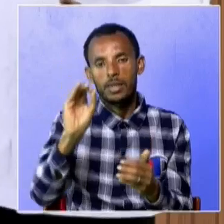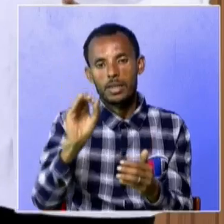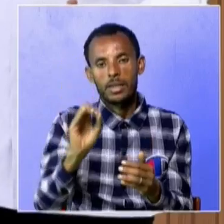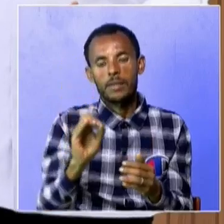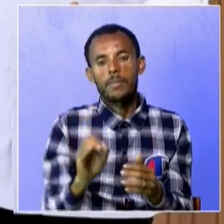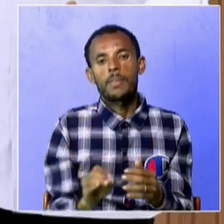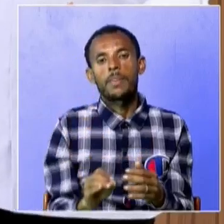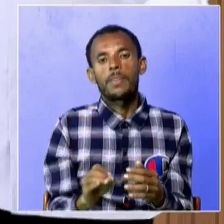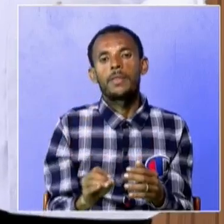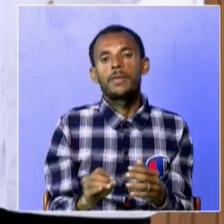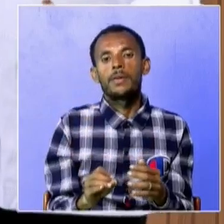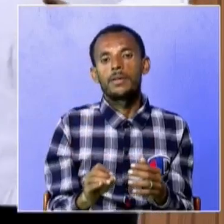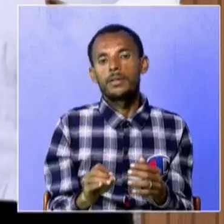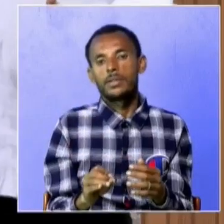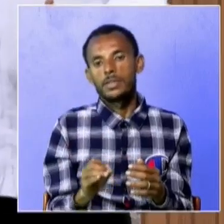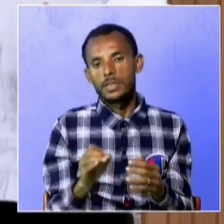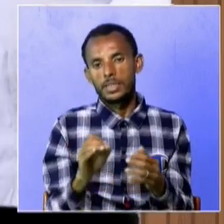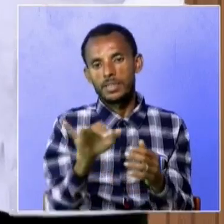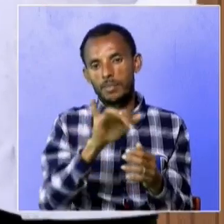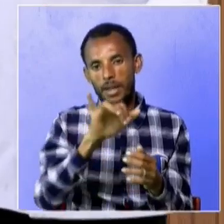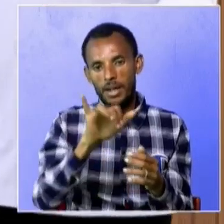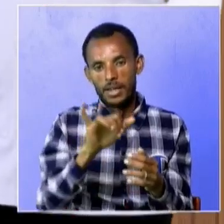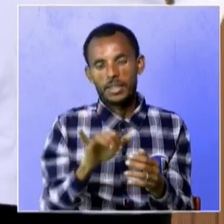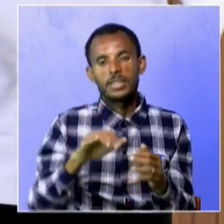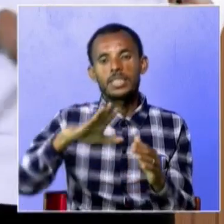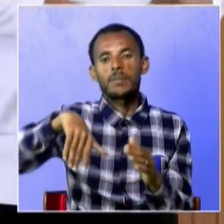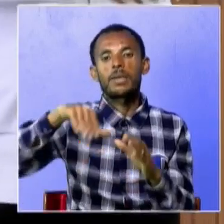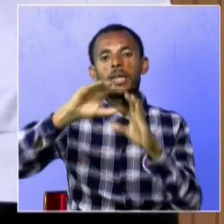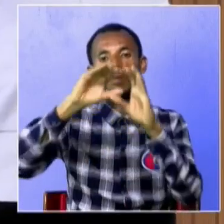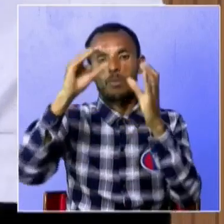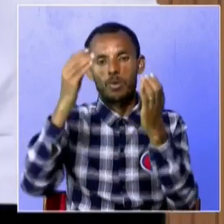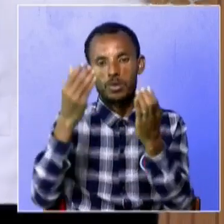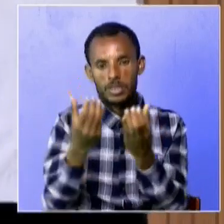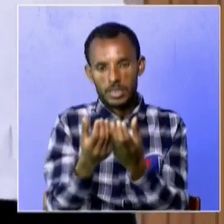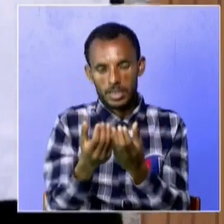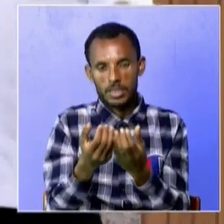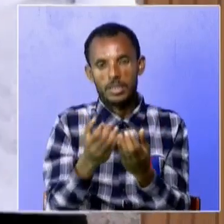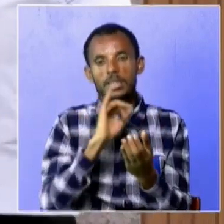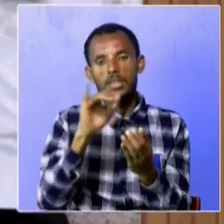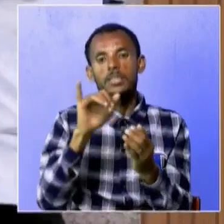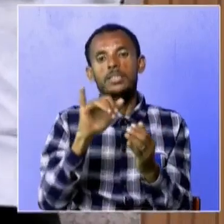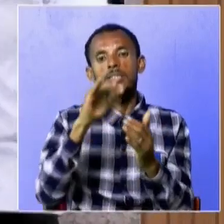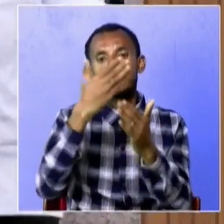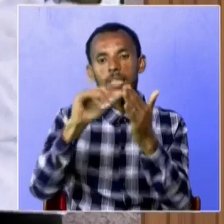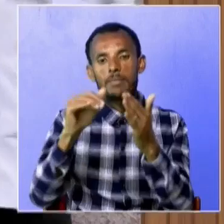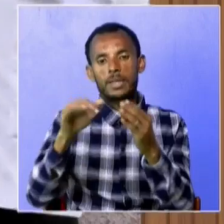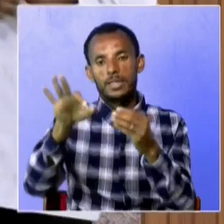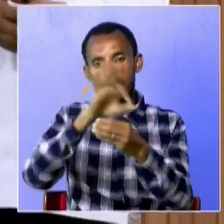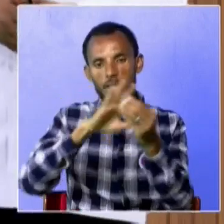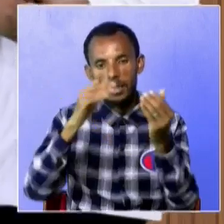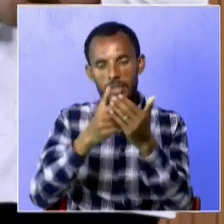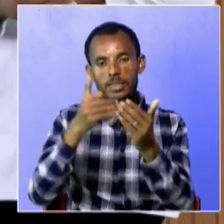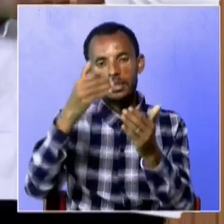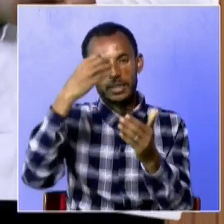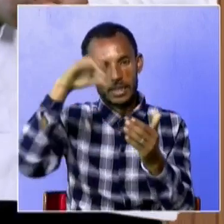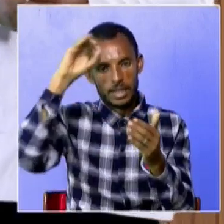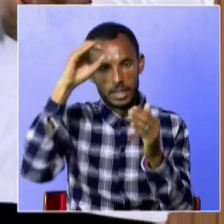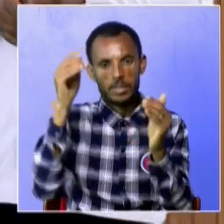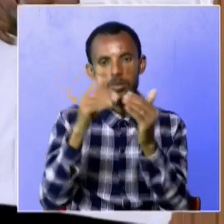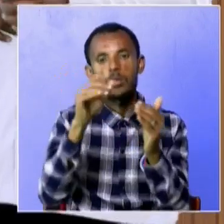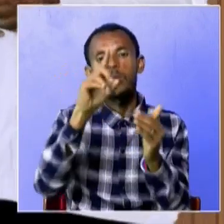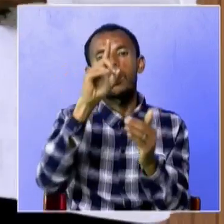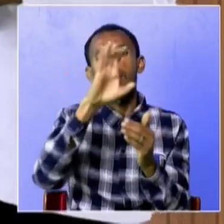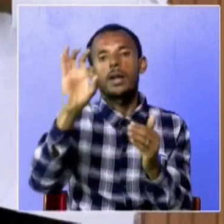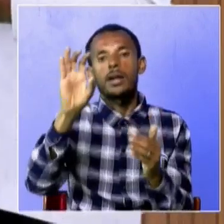becomes 180 degrees. Similarly, the remaining portion of the circle is a semicircle, and its degree measure is 180